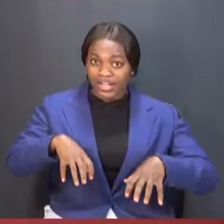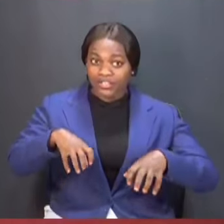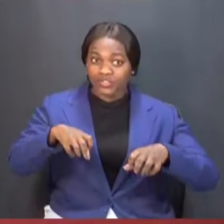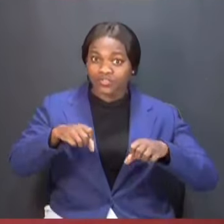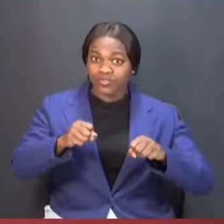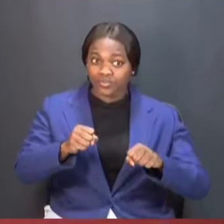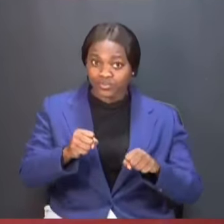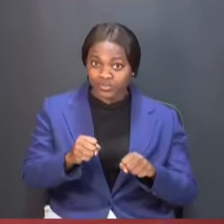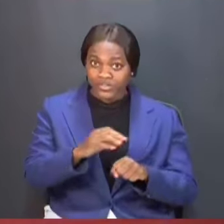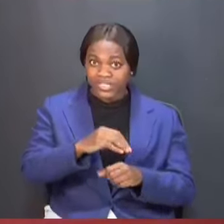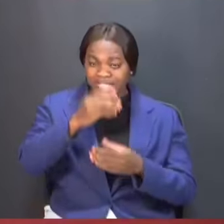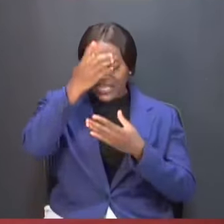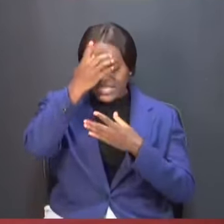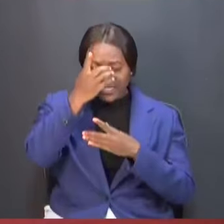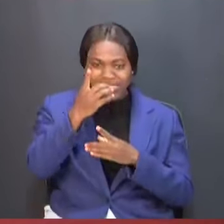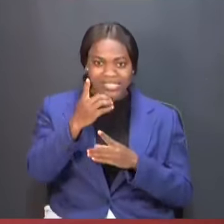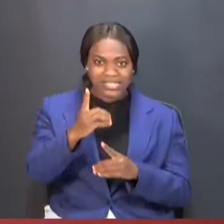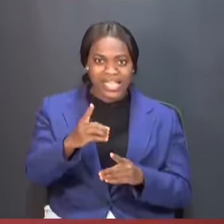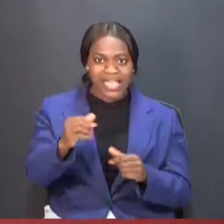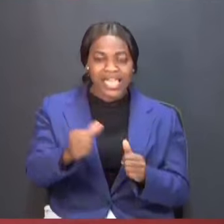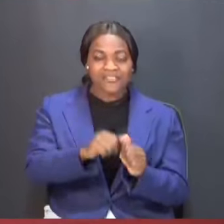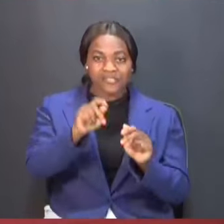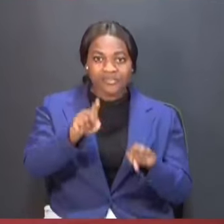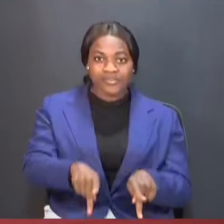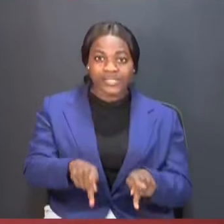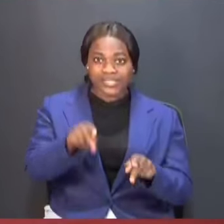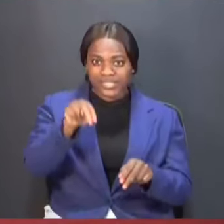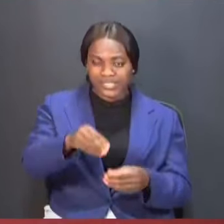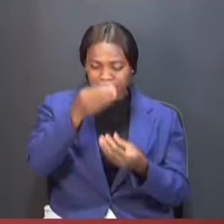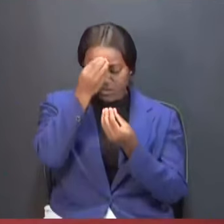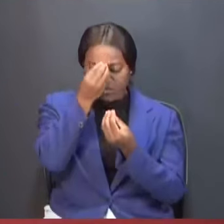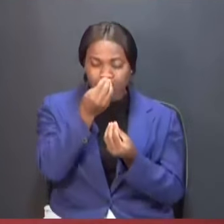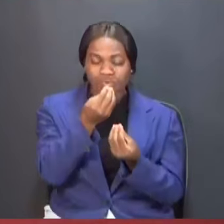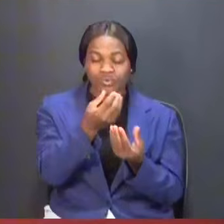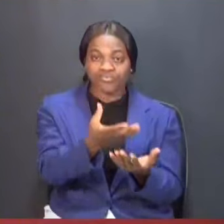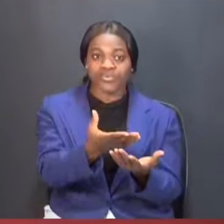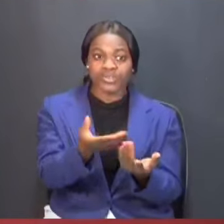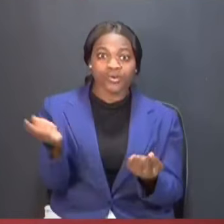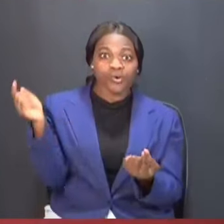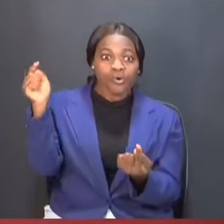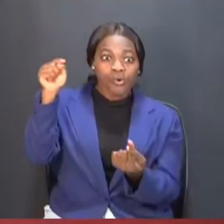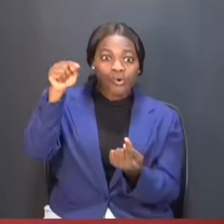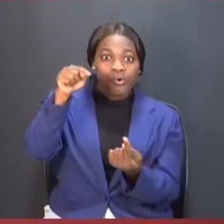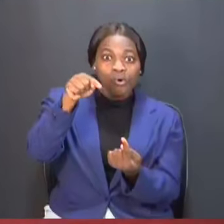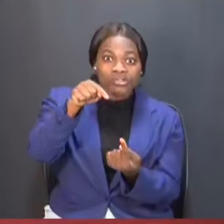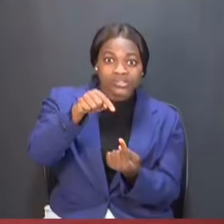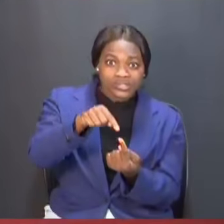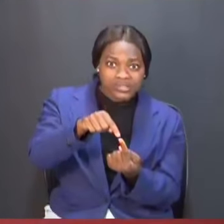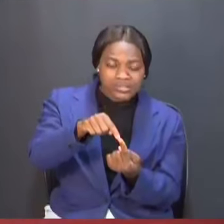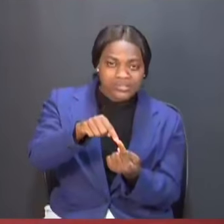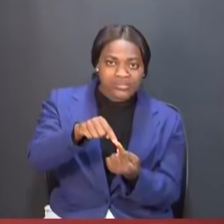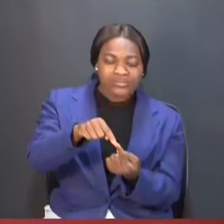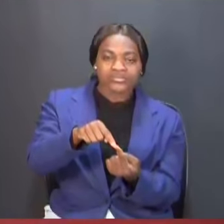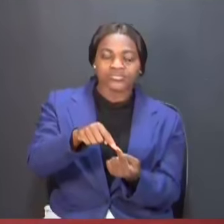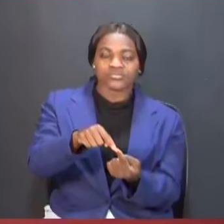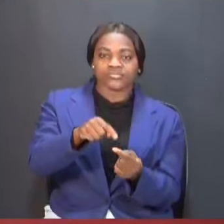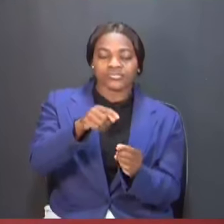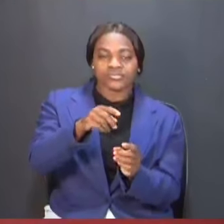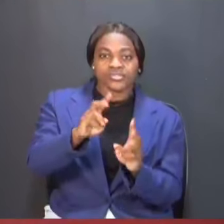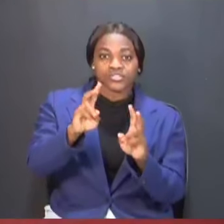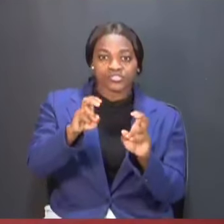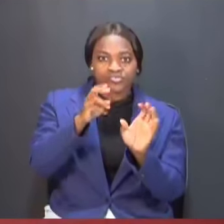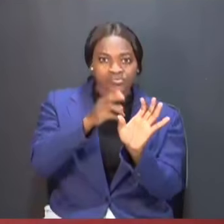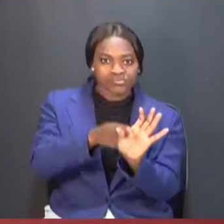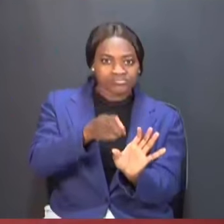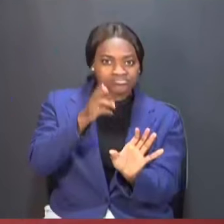becomes a binding decision of the House until it is rescinded,